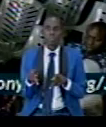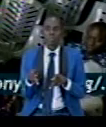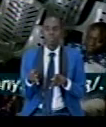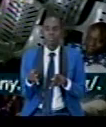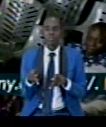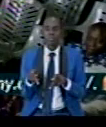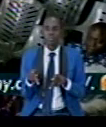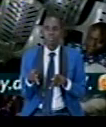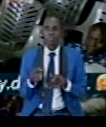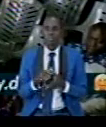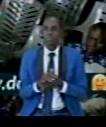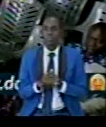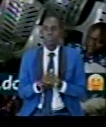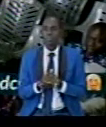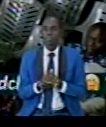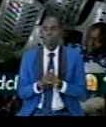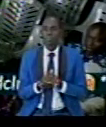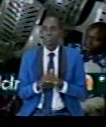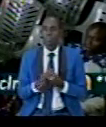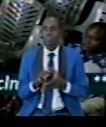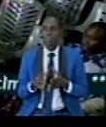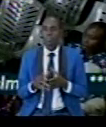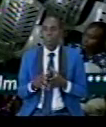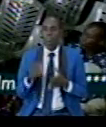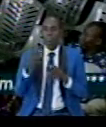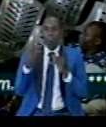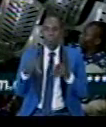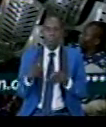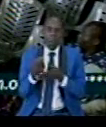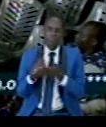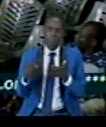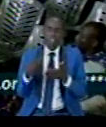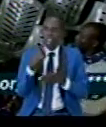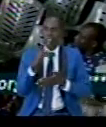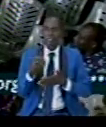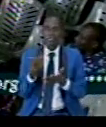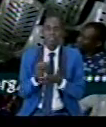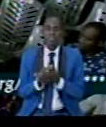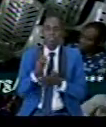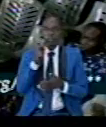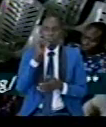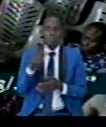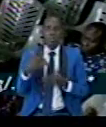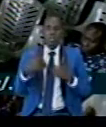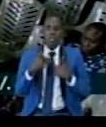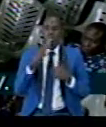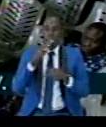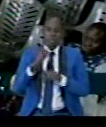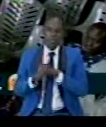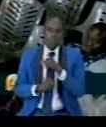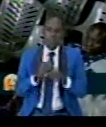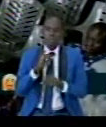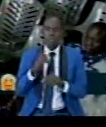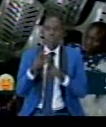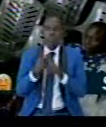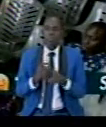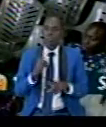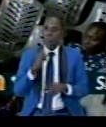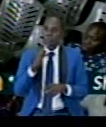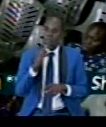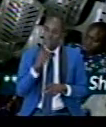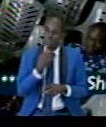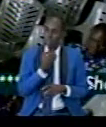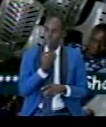Trinidad, and this is Ashley Hernandez, who wrote in, says that she's been suffering from excruciating